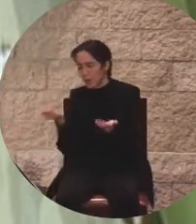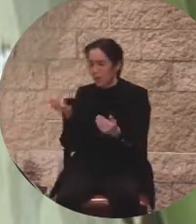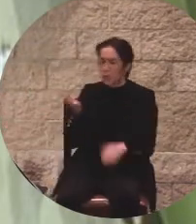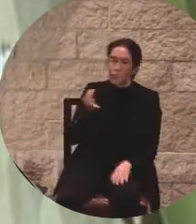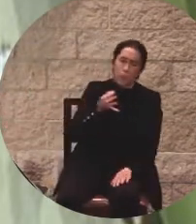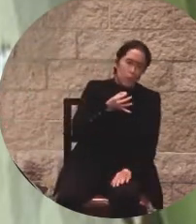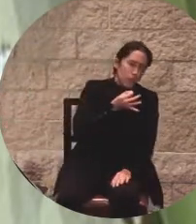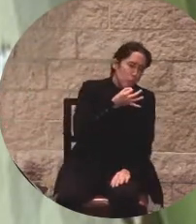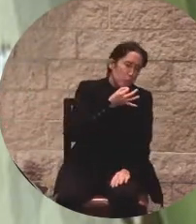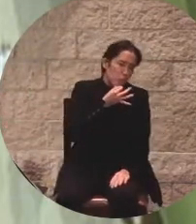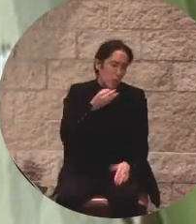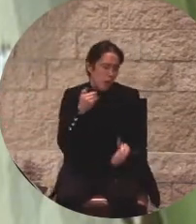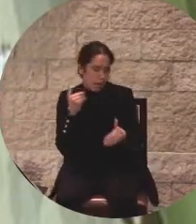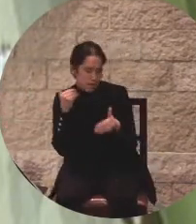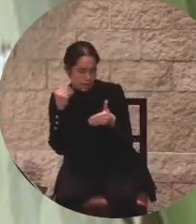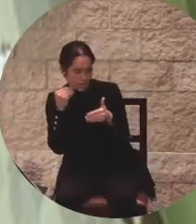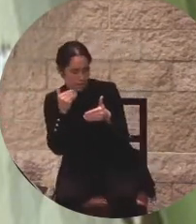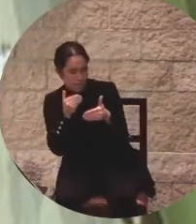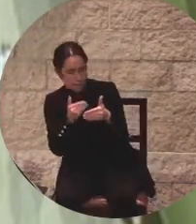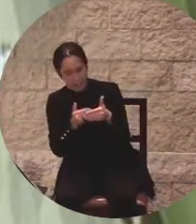We'll be drawing